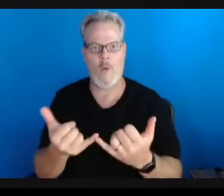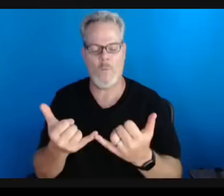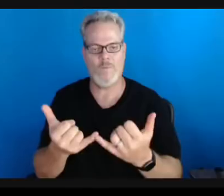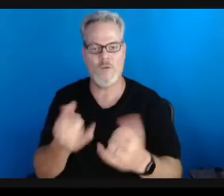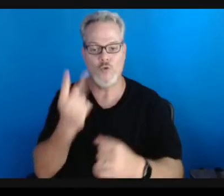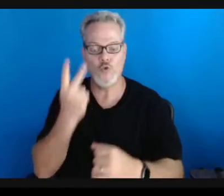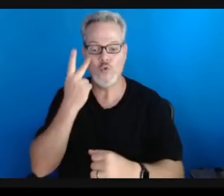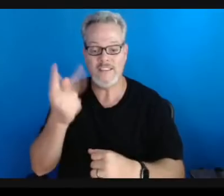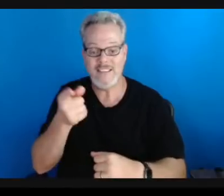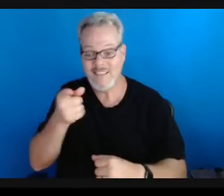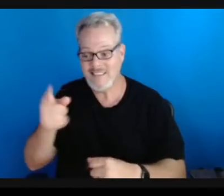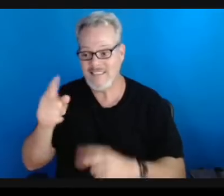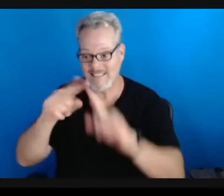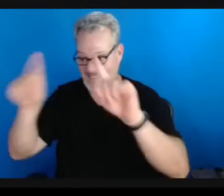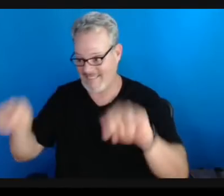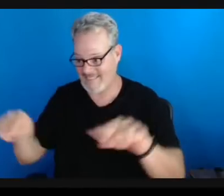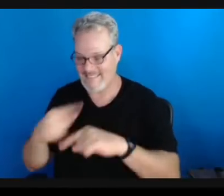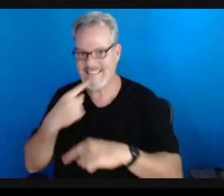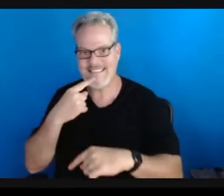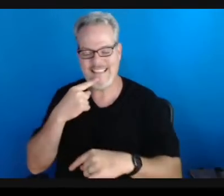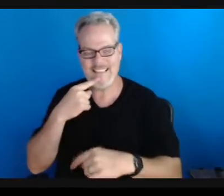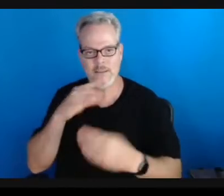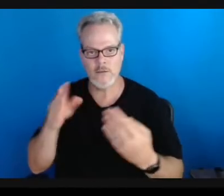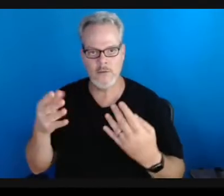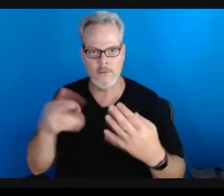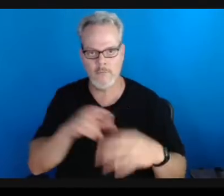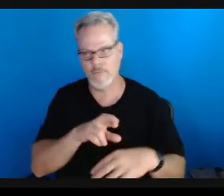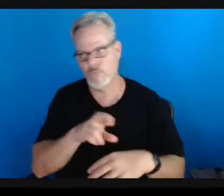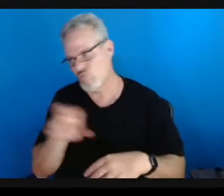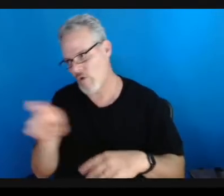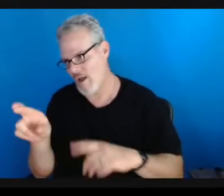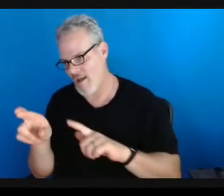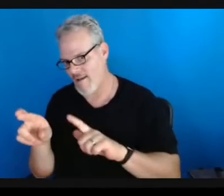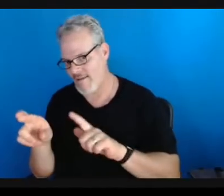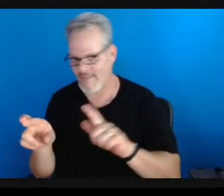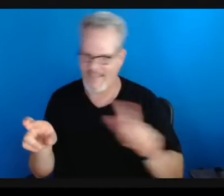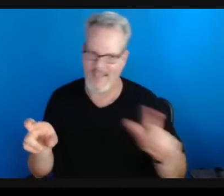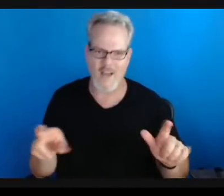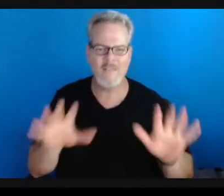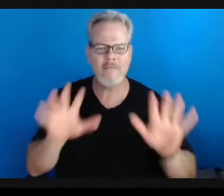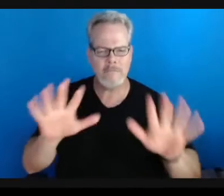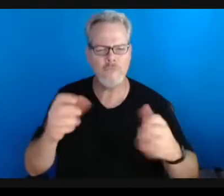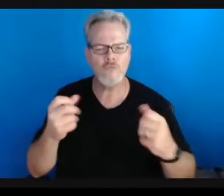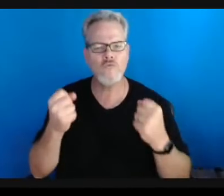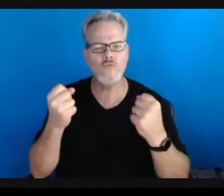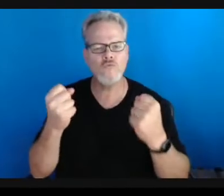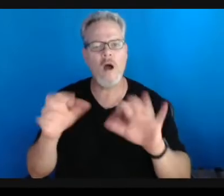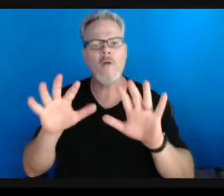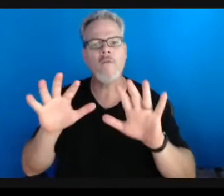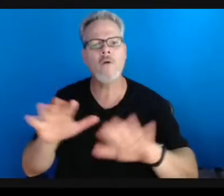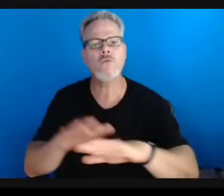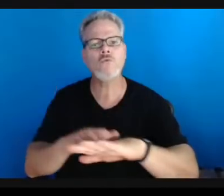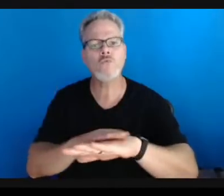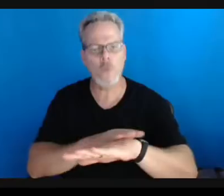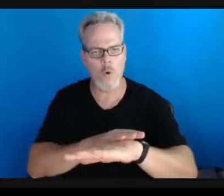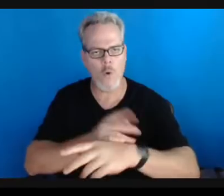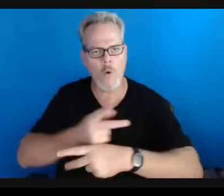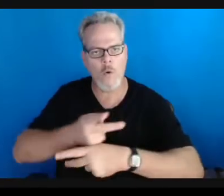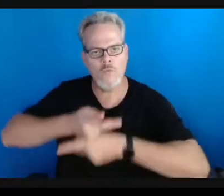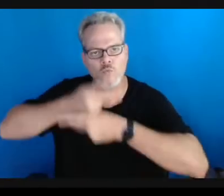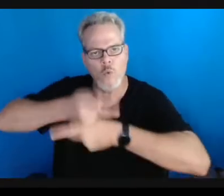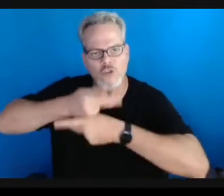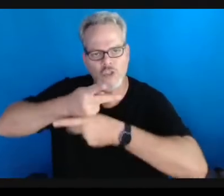sign that says merge right, lean left, just go slow, and watch out for